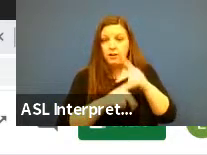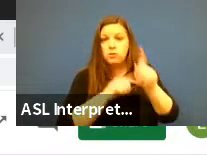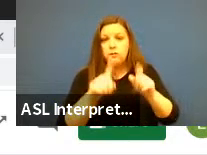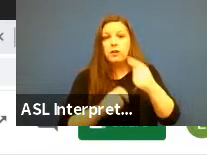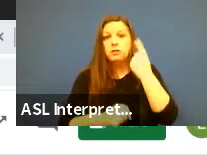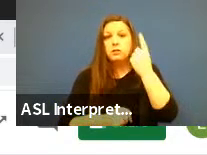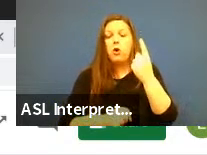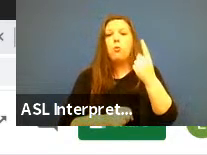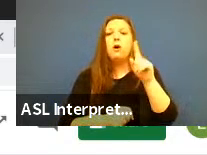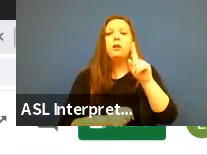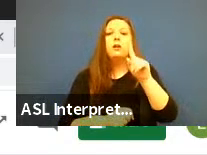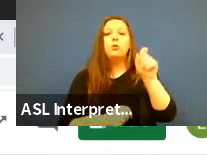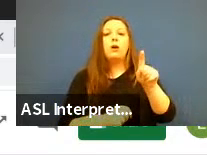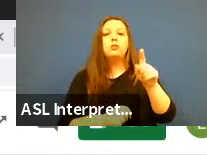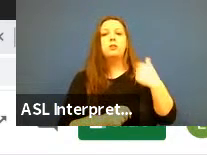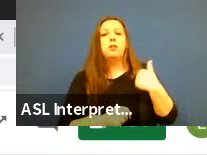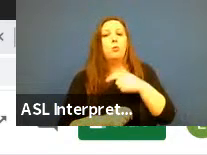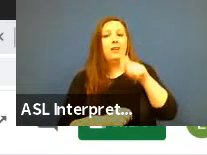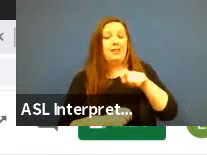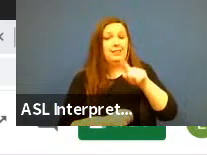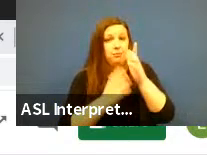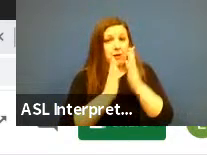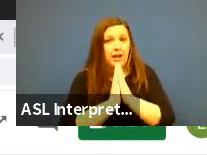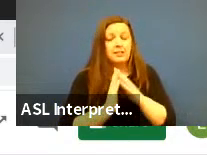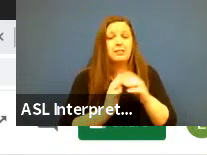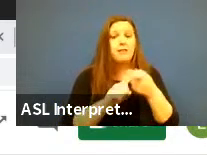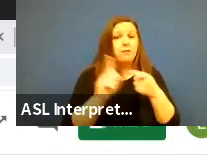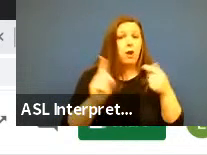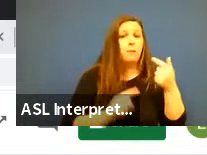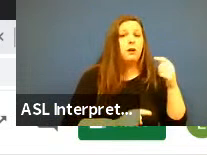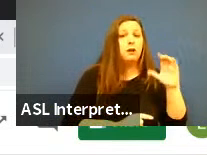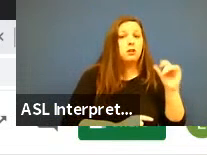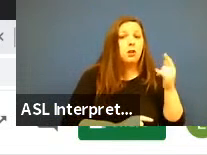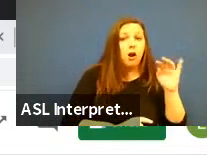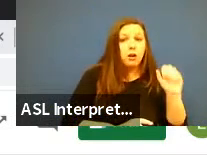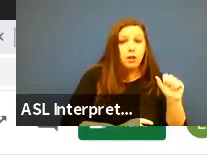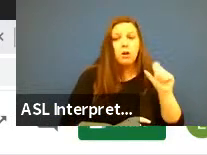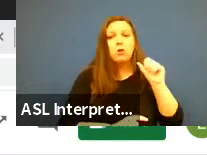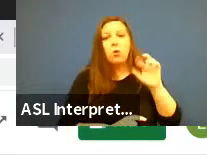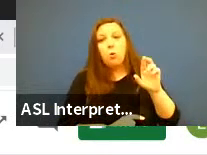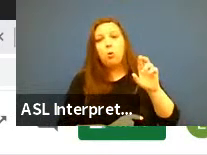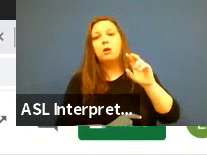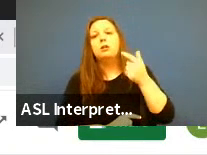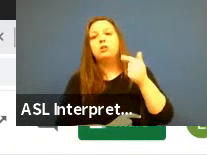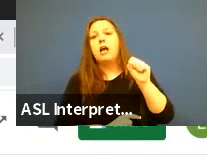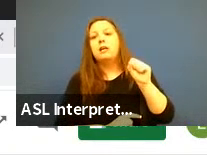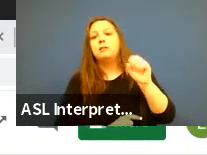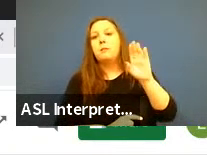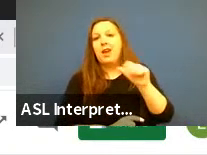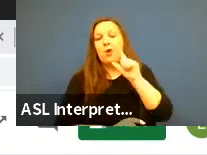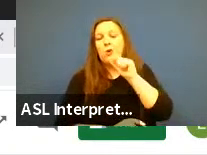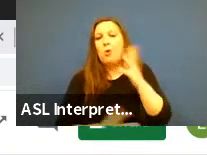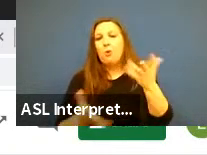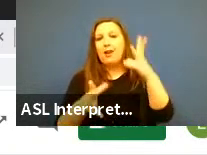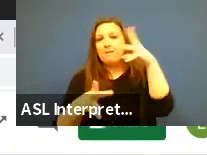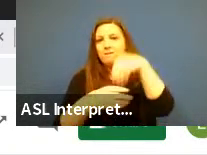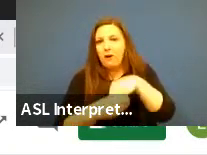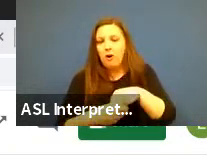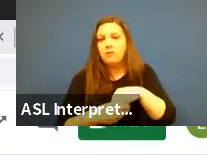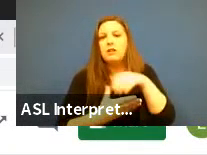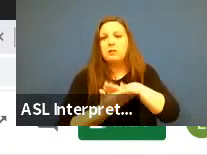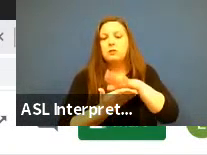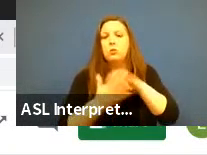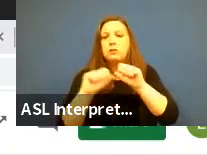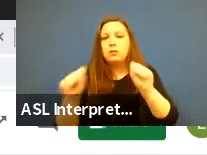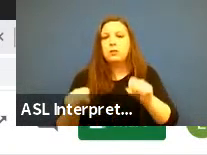to be from Cognia or GSBA, who are intimately involved with the school system, or do you really want an outside opinion to